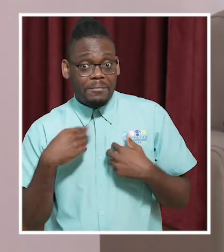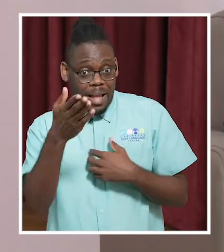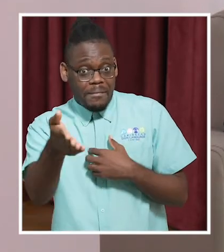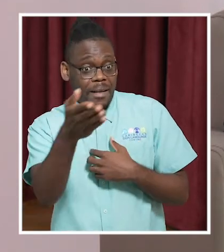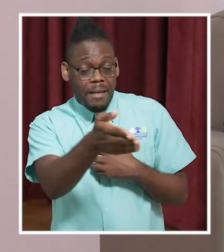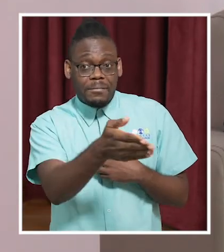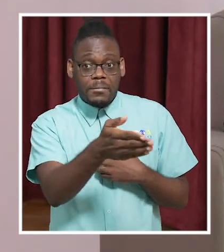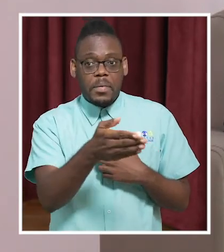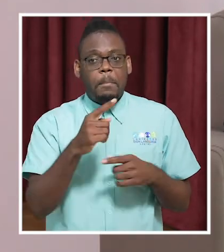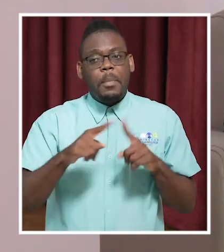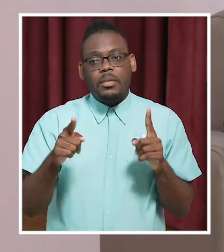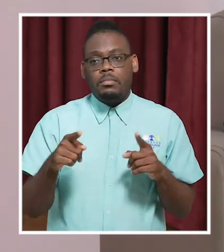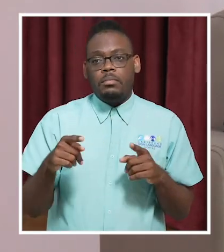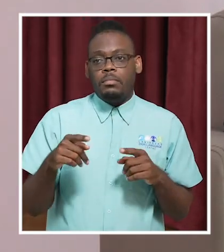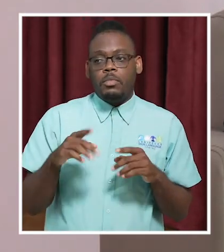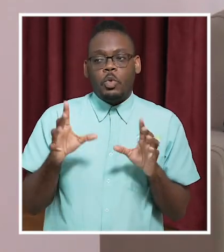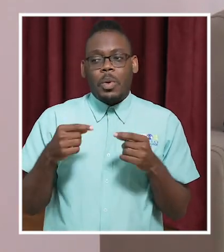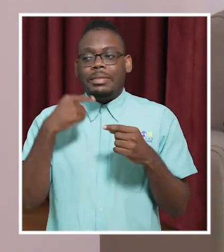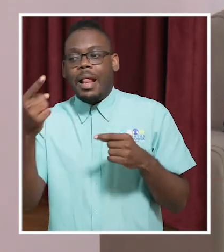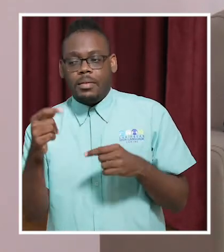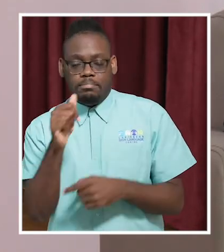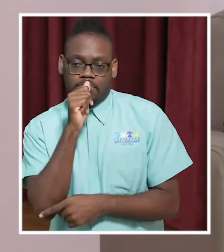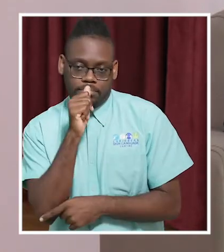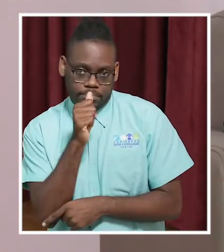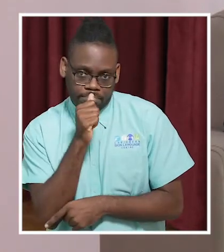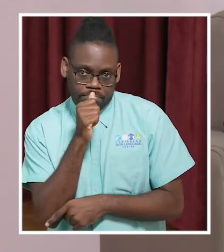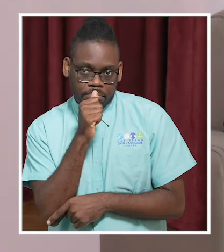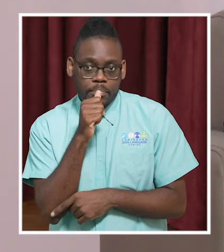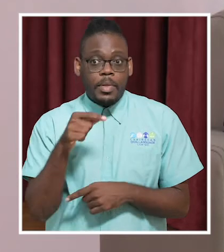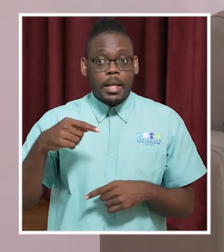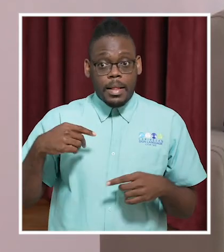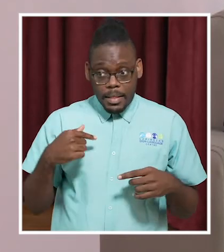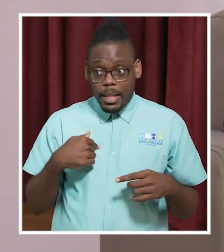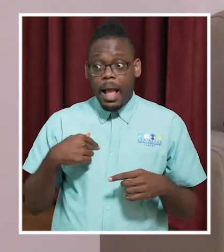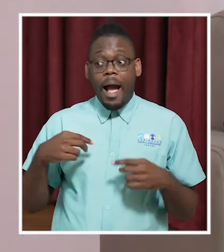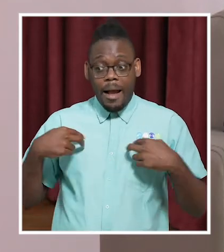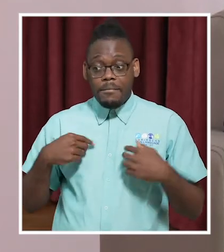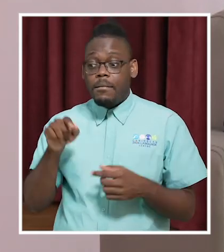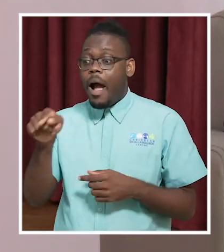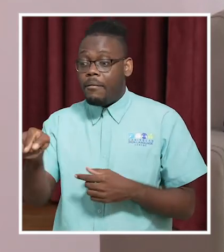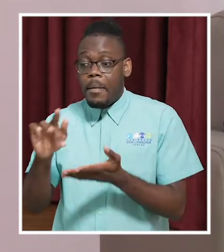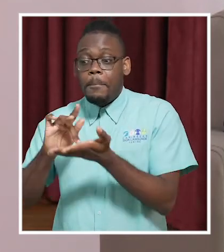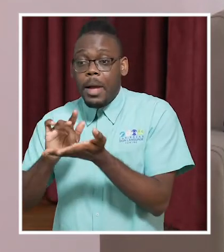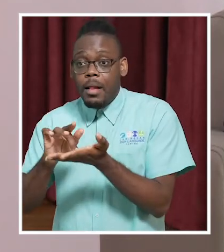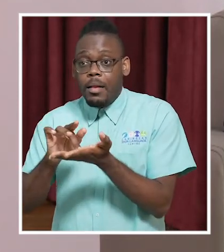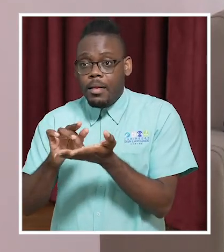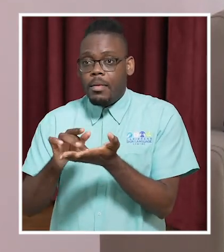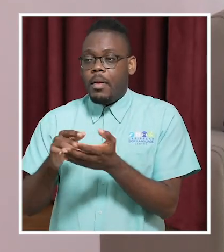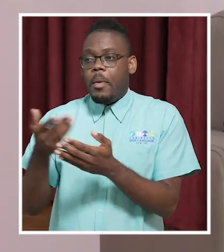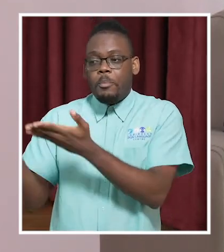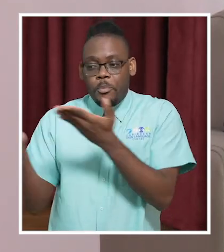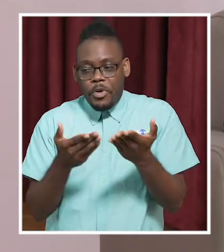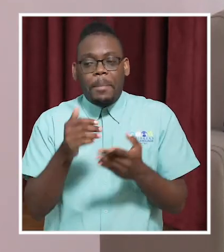medication, because you cannot get that here, all of it. We have one consultant. So they handle